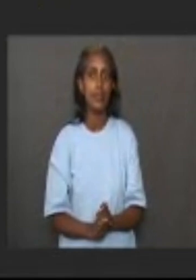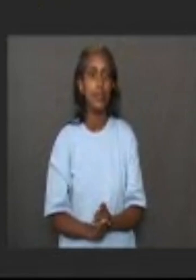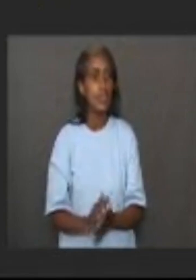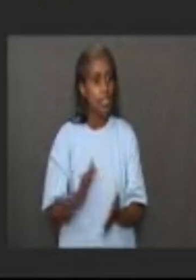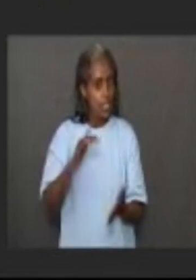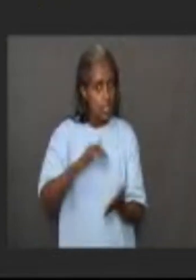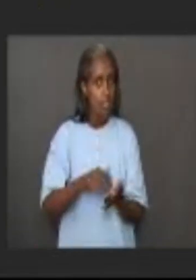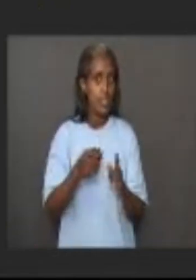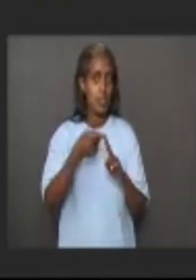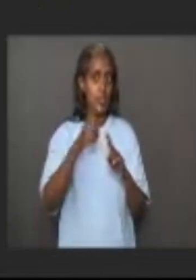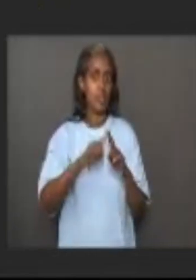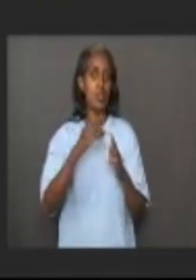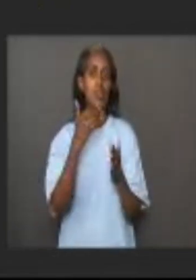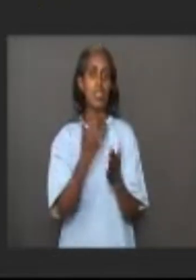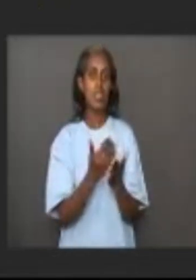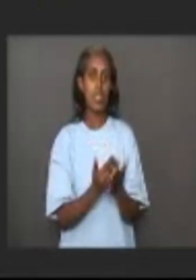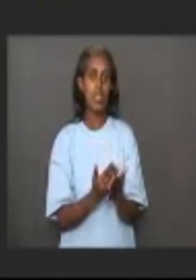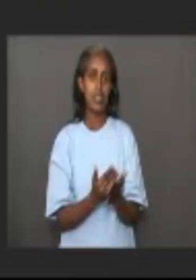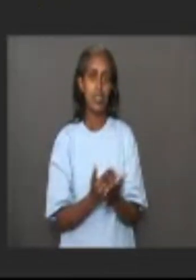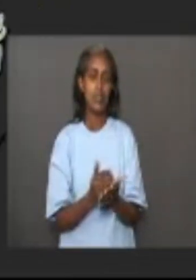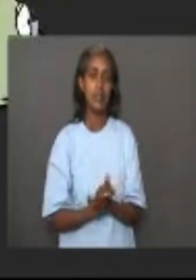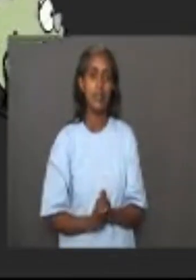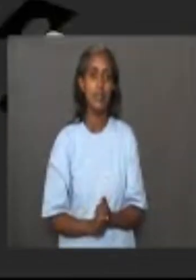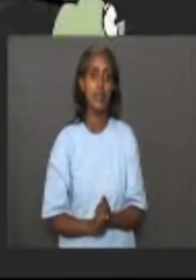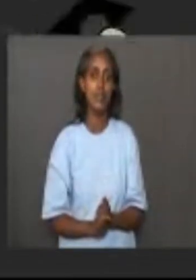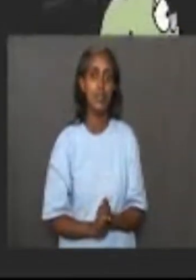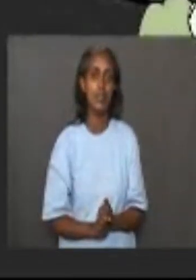Let's get back to our lesson.